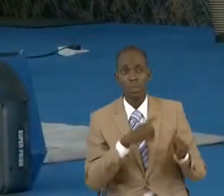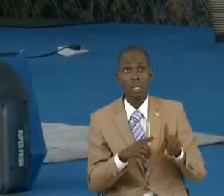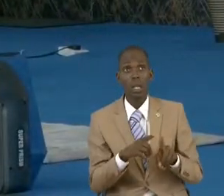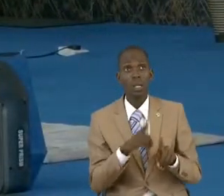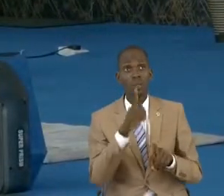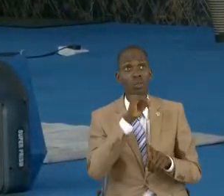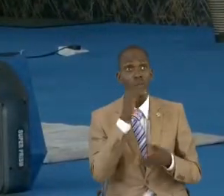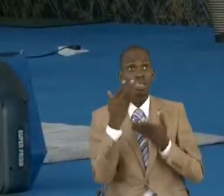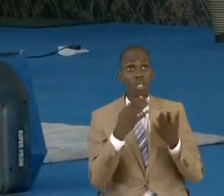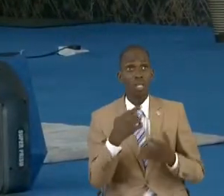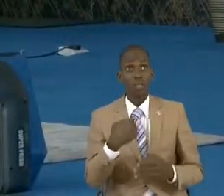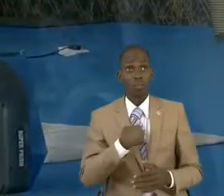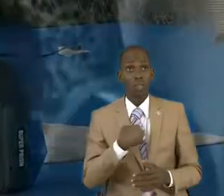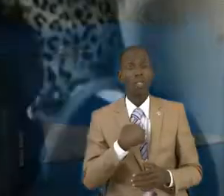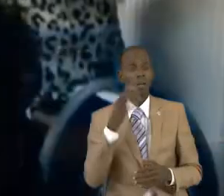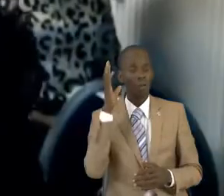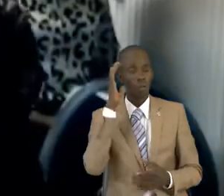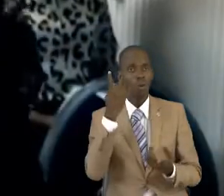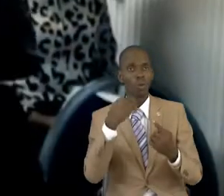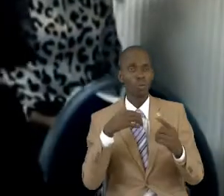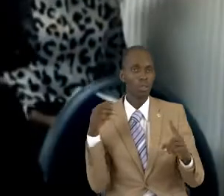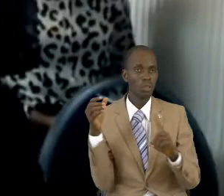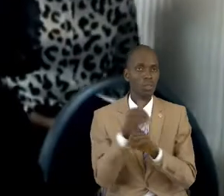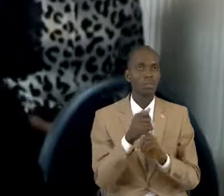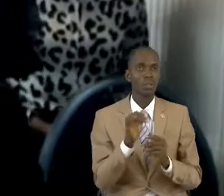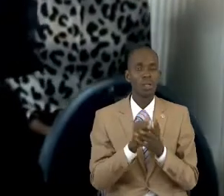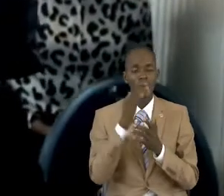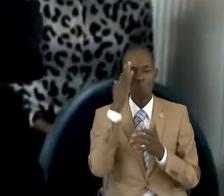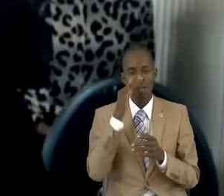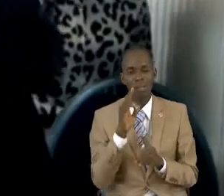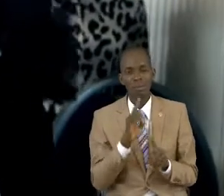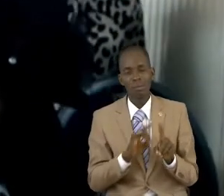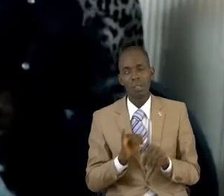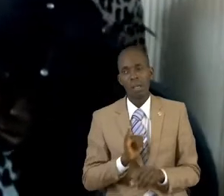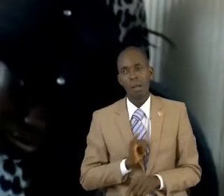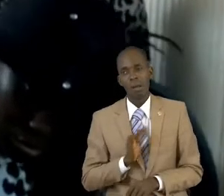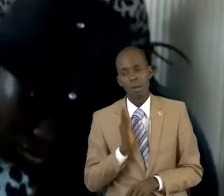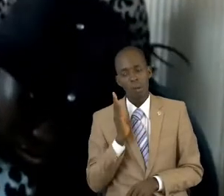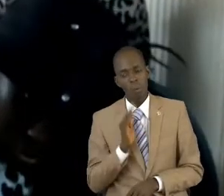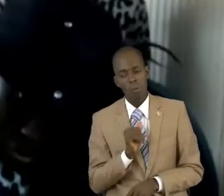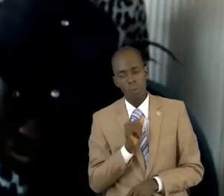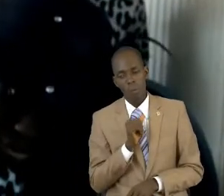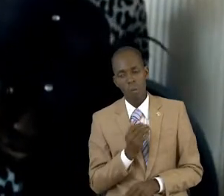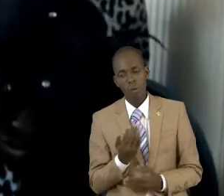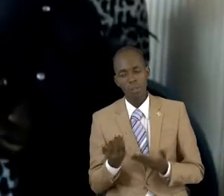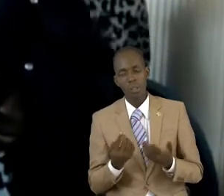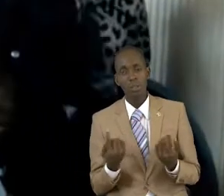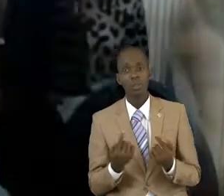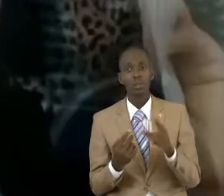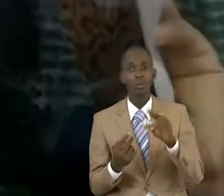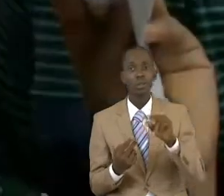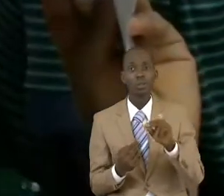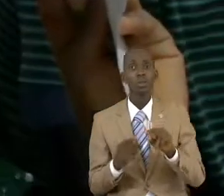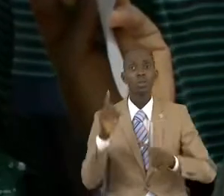come and grab me. And so they talk, I will not serve sin. I will not serve sin.